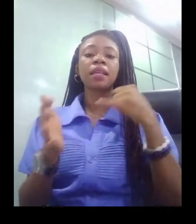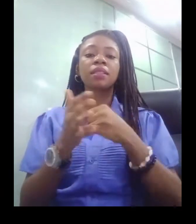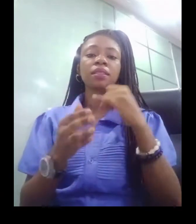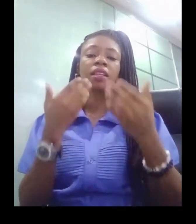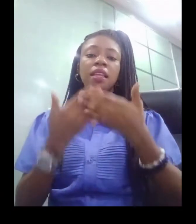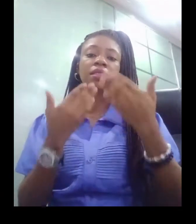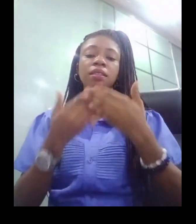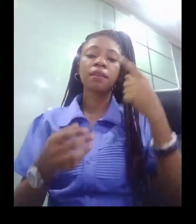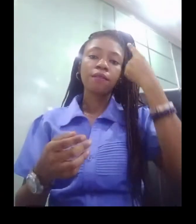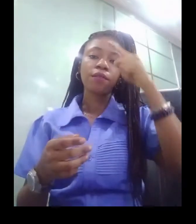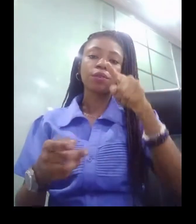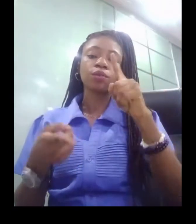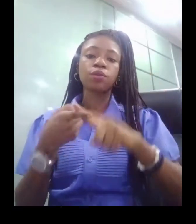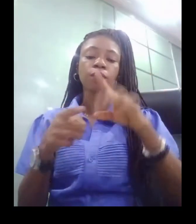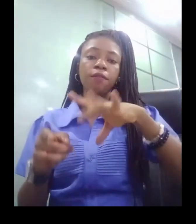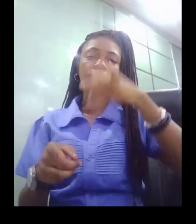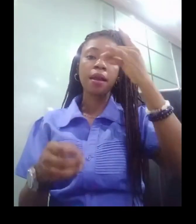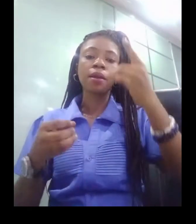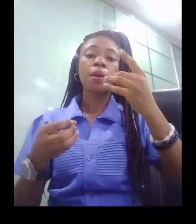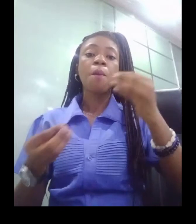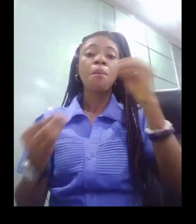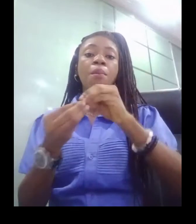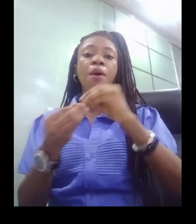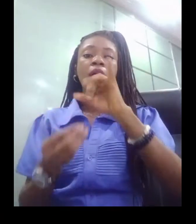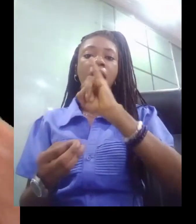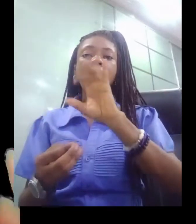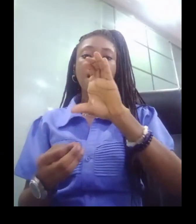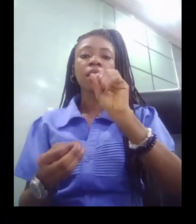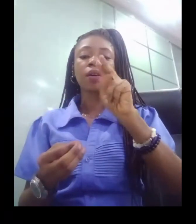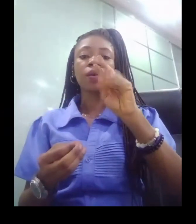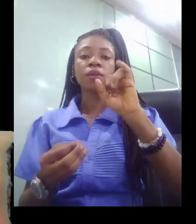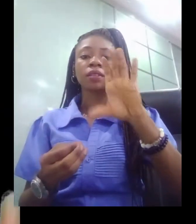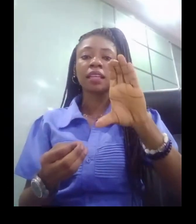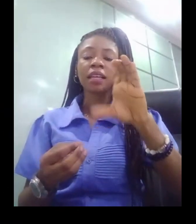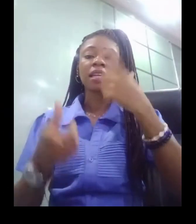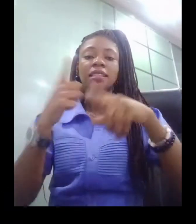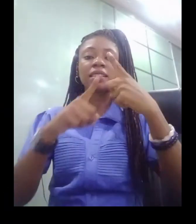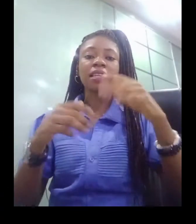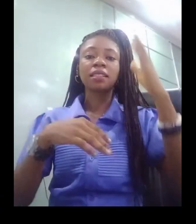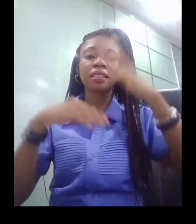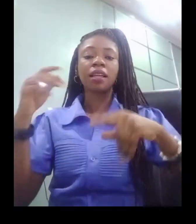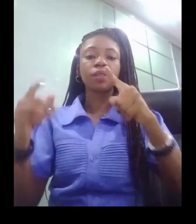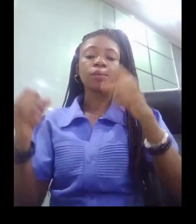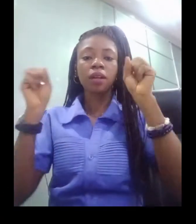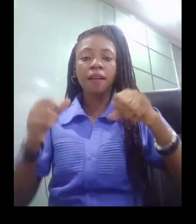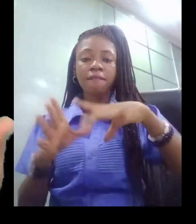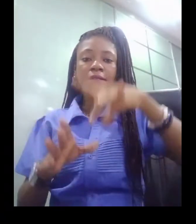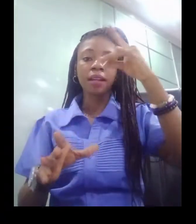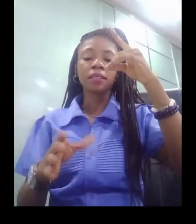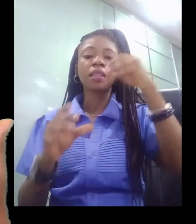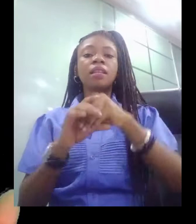for you to find more iconic signs than you might find in spoken languages, and